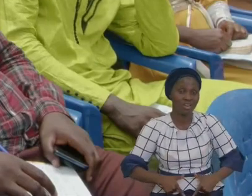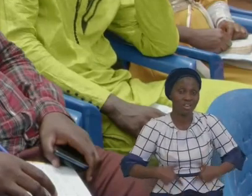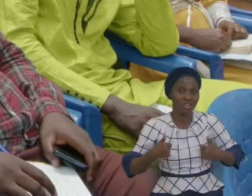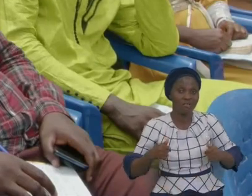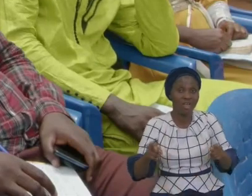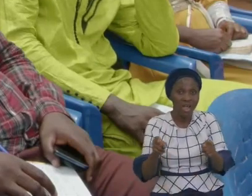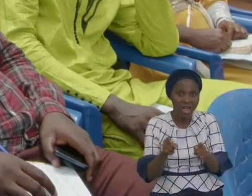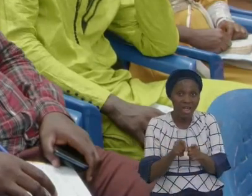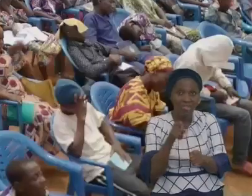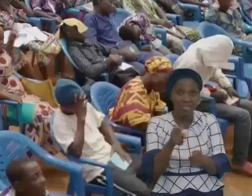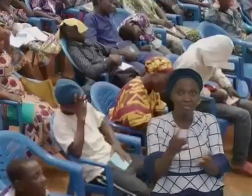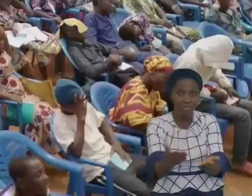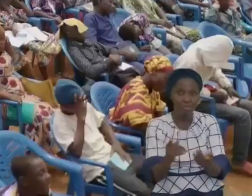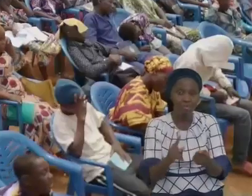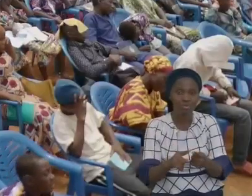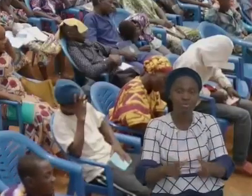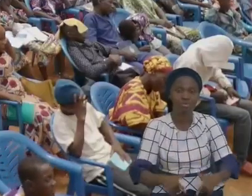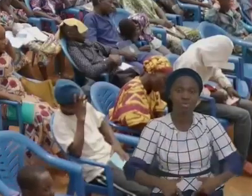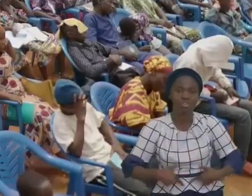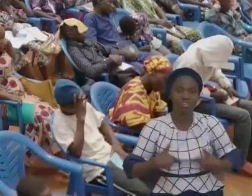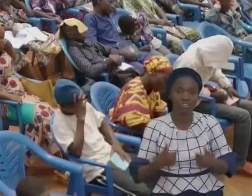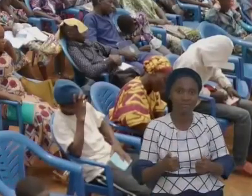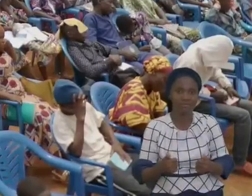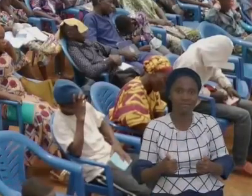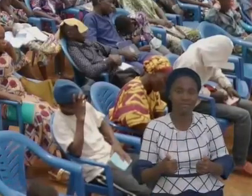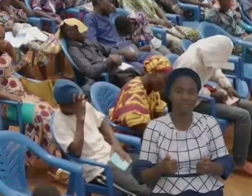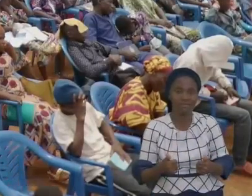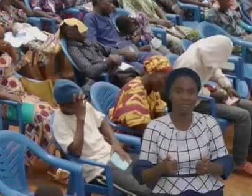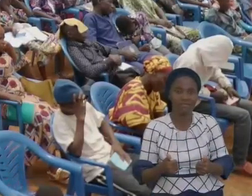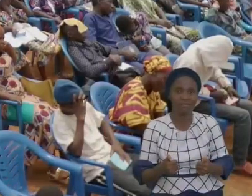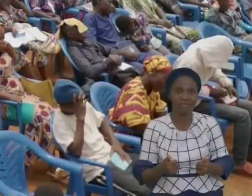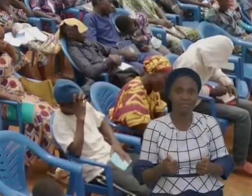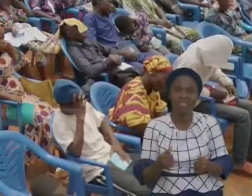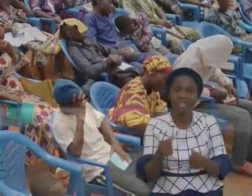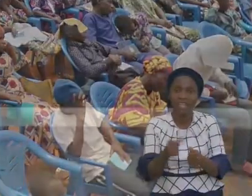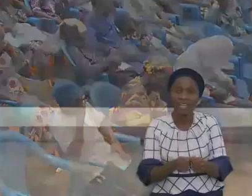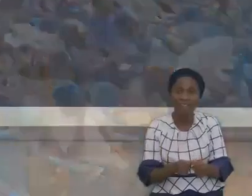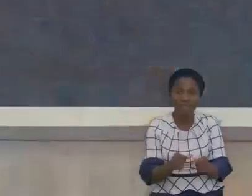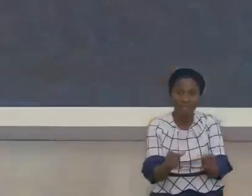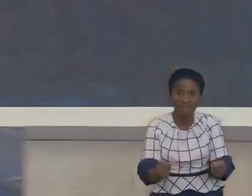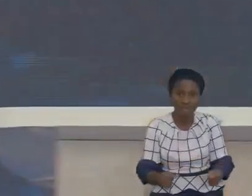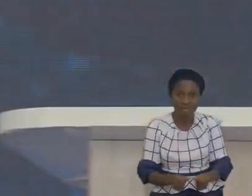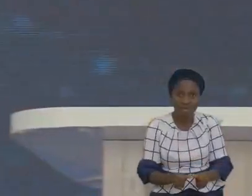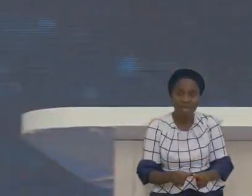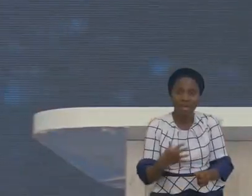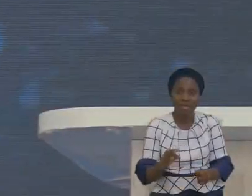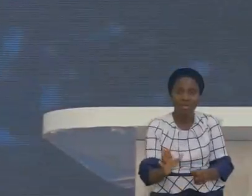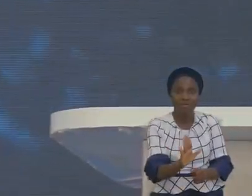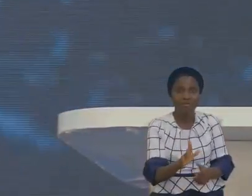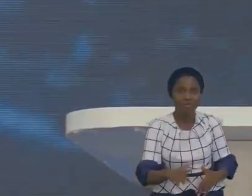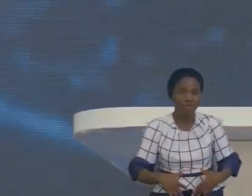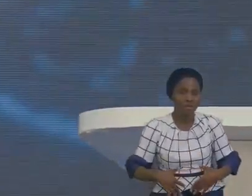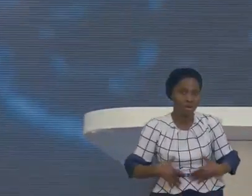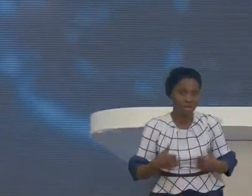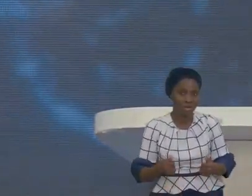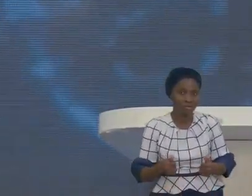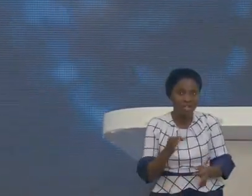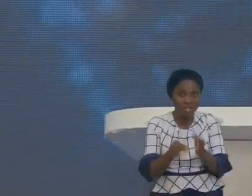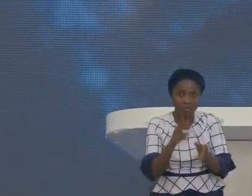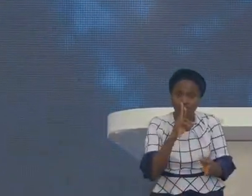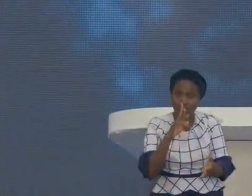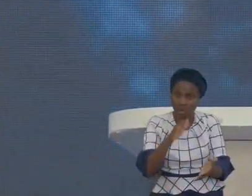Every area of your life, if you are married, in the family, every area